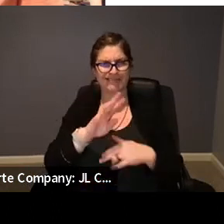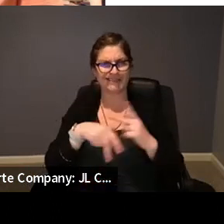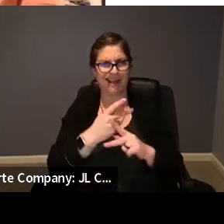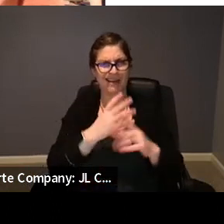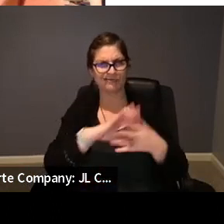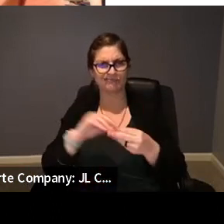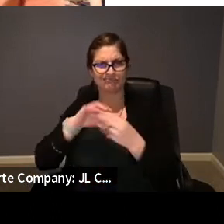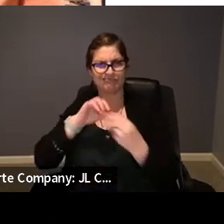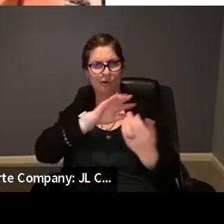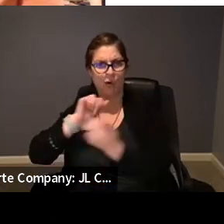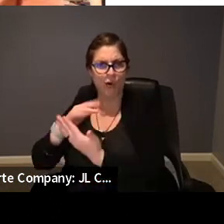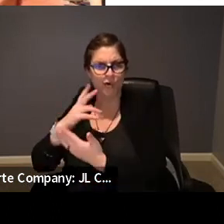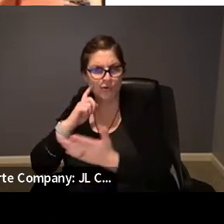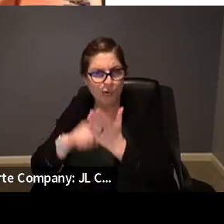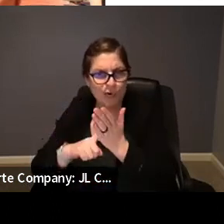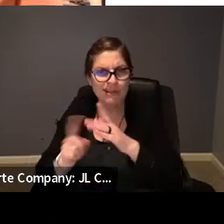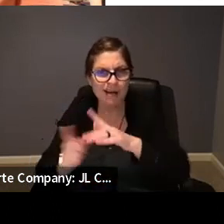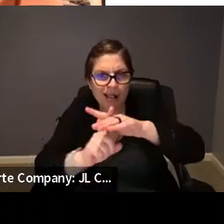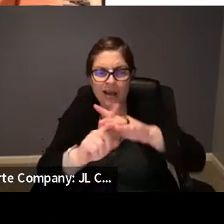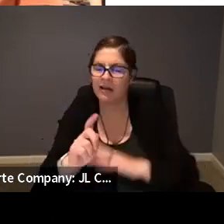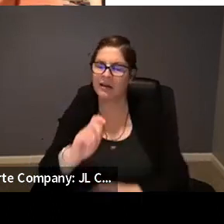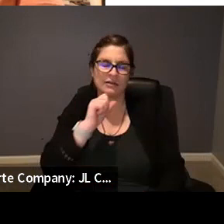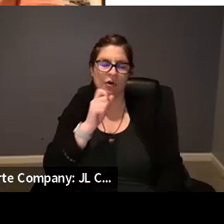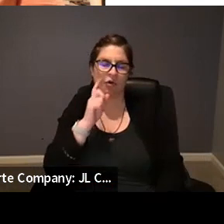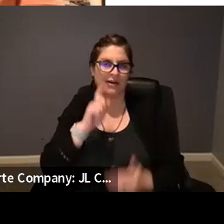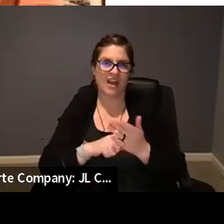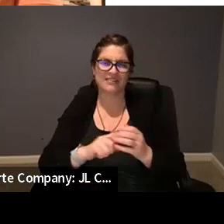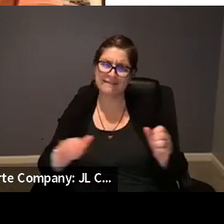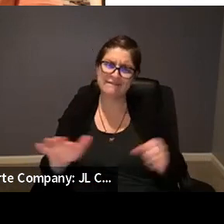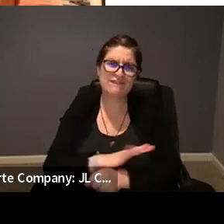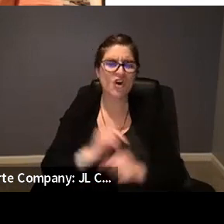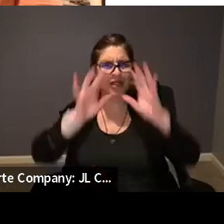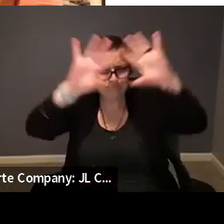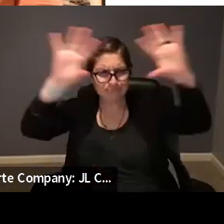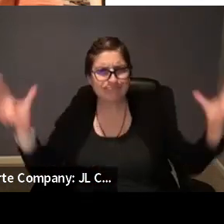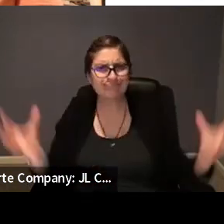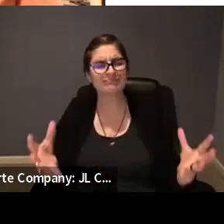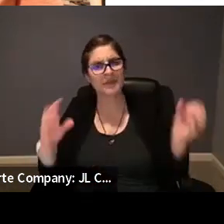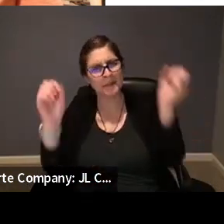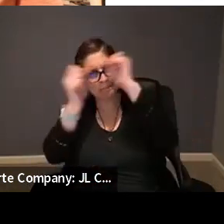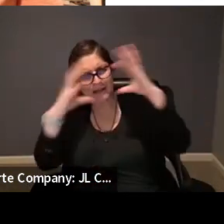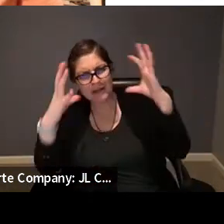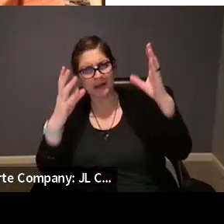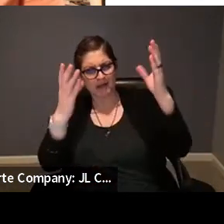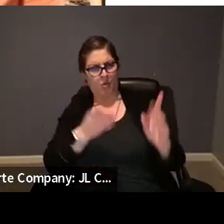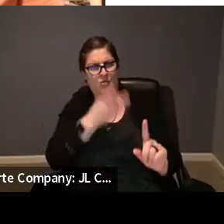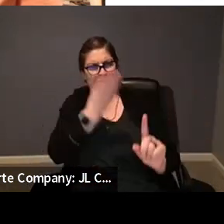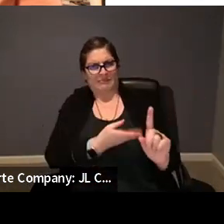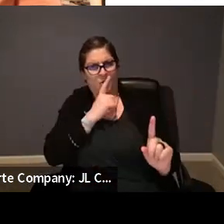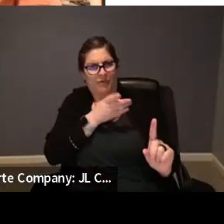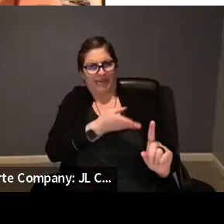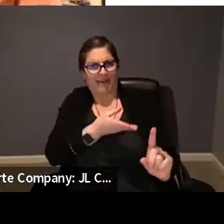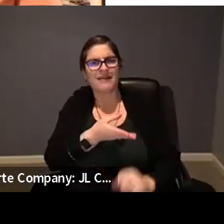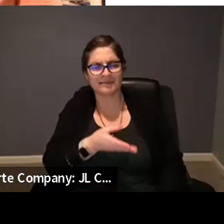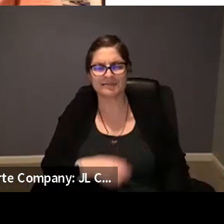up in media, you don't recognize the full humanity of disabled folks. And that leads to, you know, the systemic ableism that's hurting everyone right now. It's just kind of a fucked up